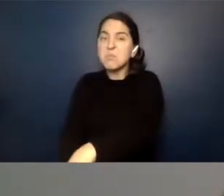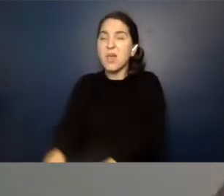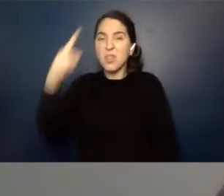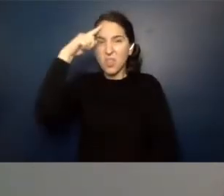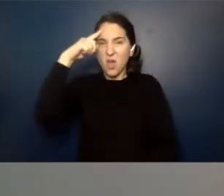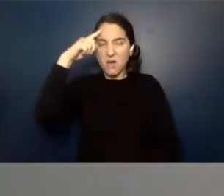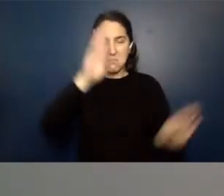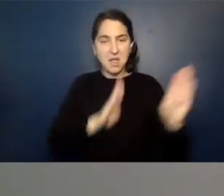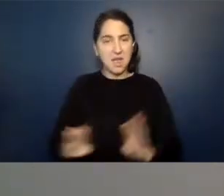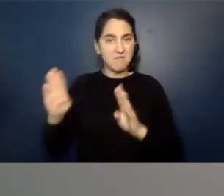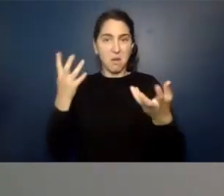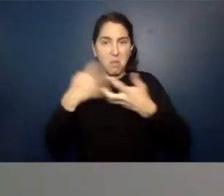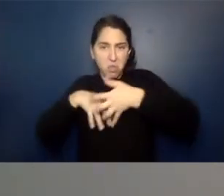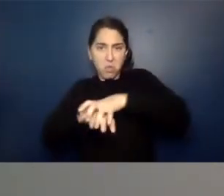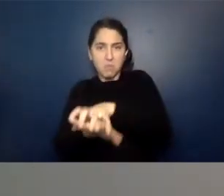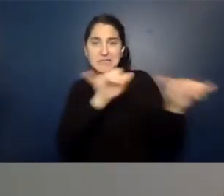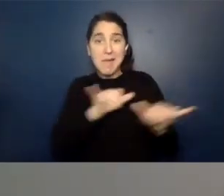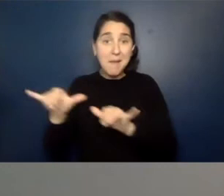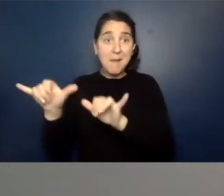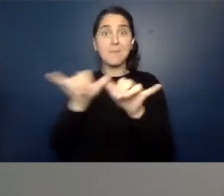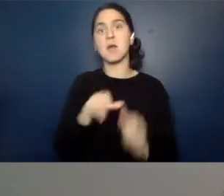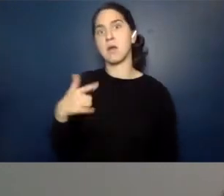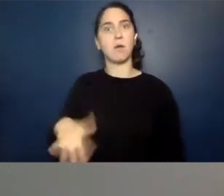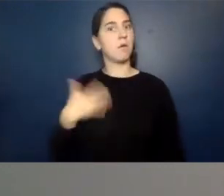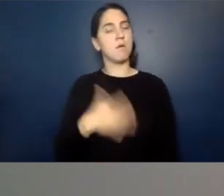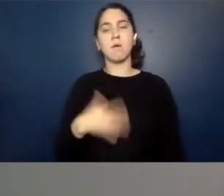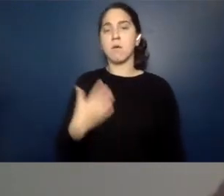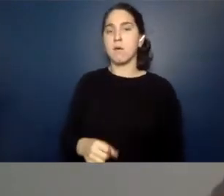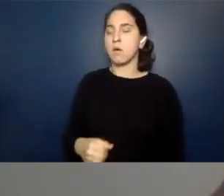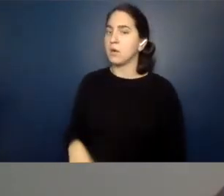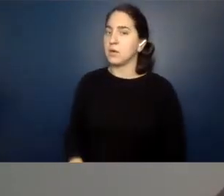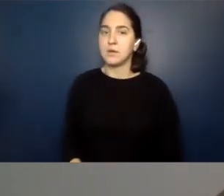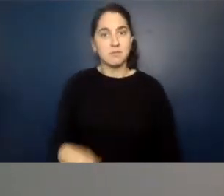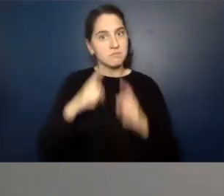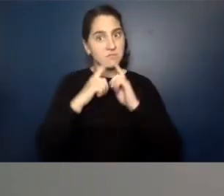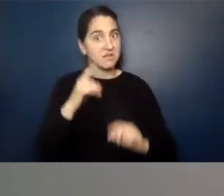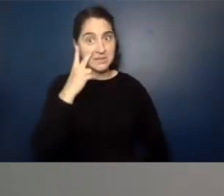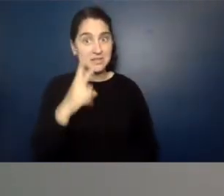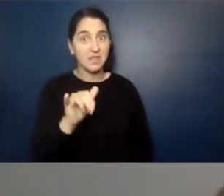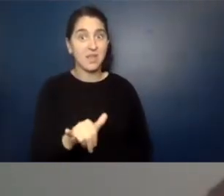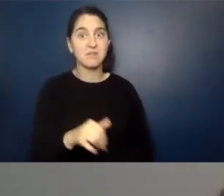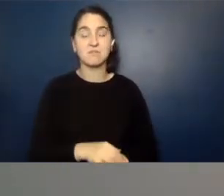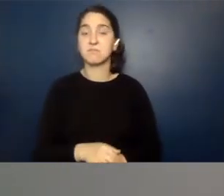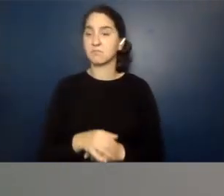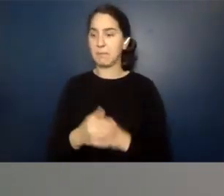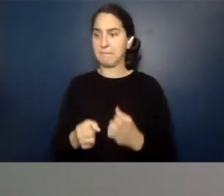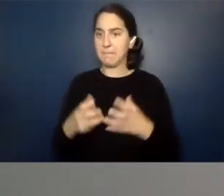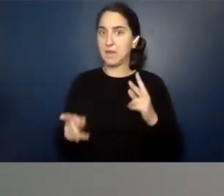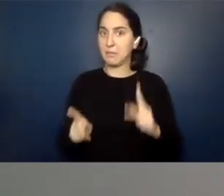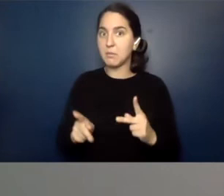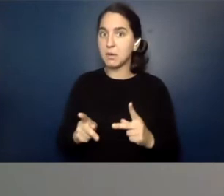inspired by the God-given strength of the diversity among them. She worked the back rooms on